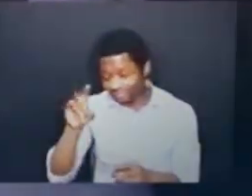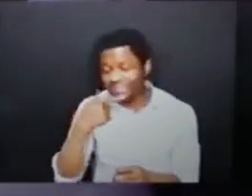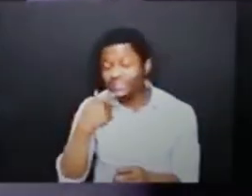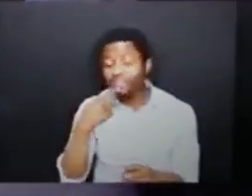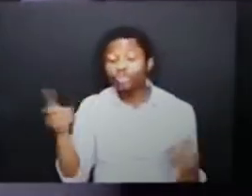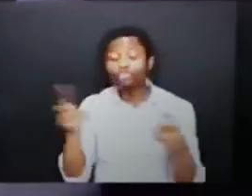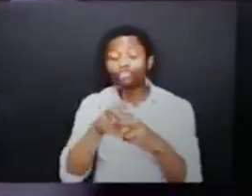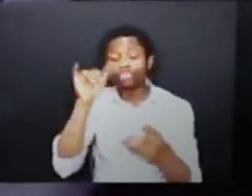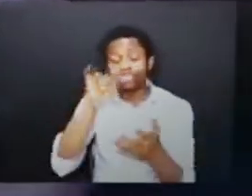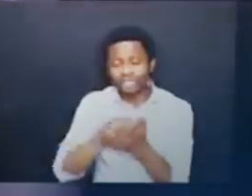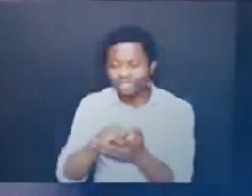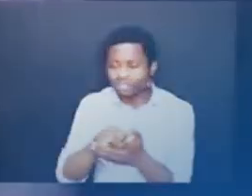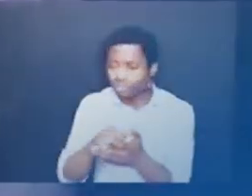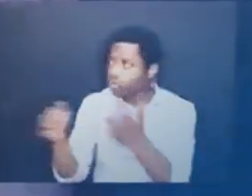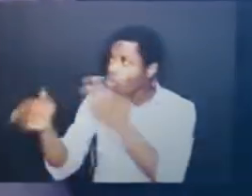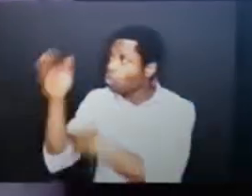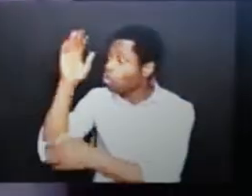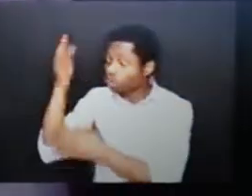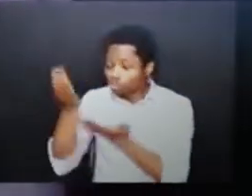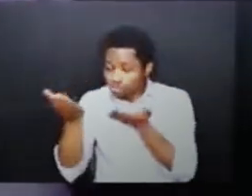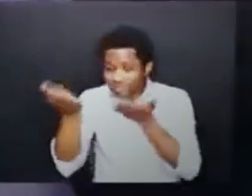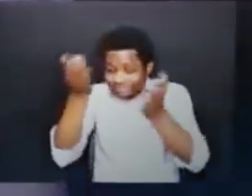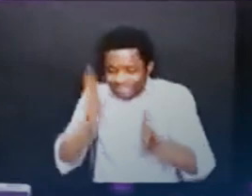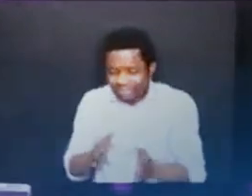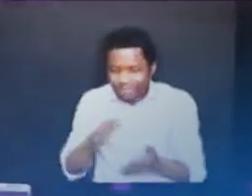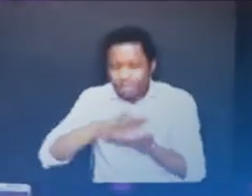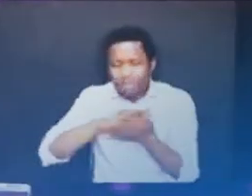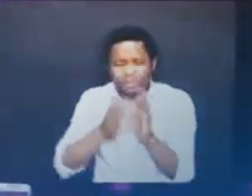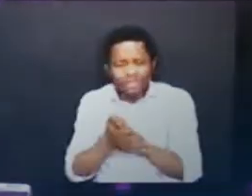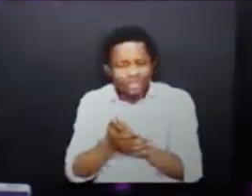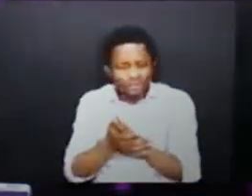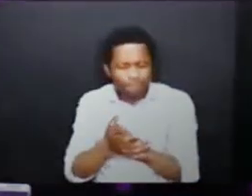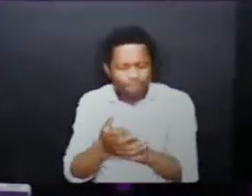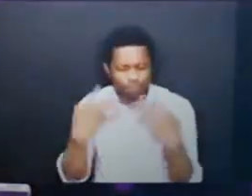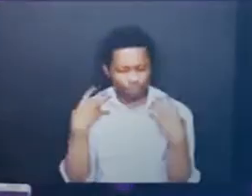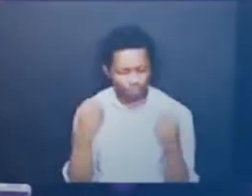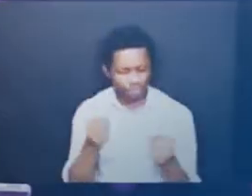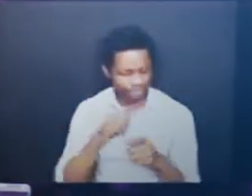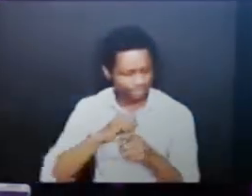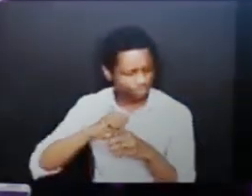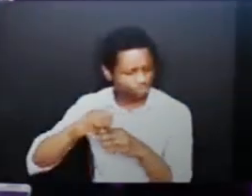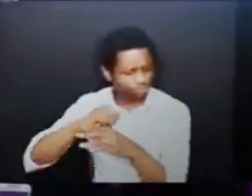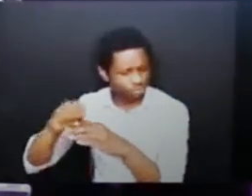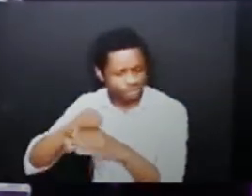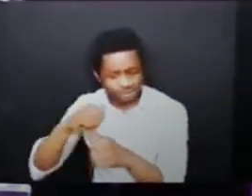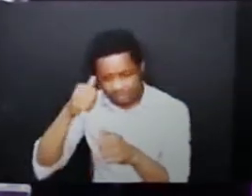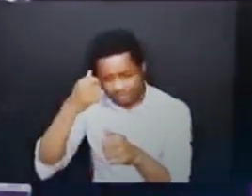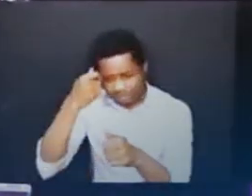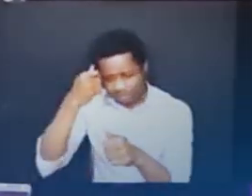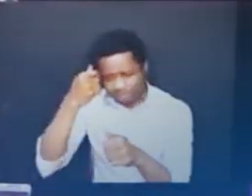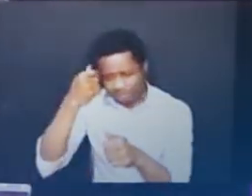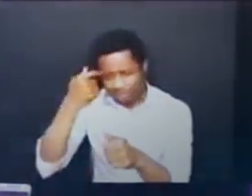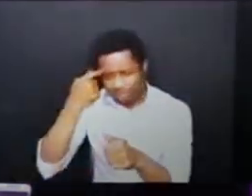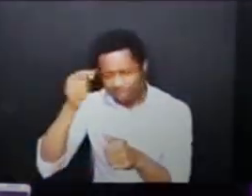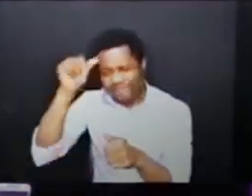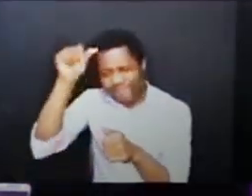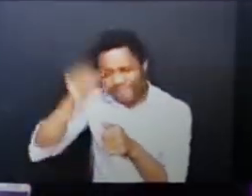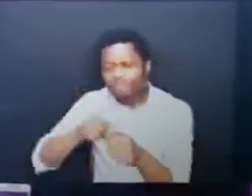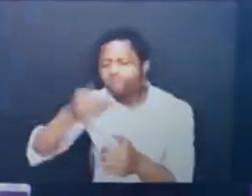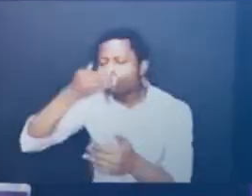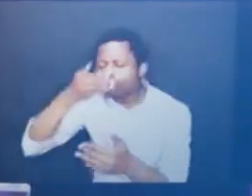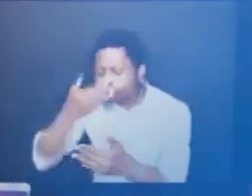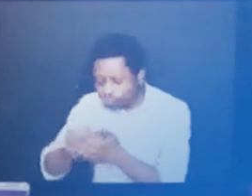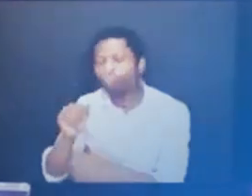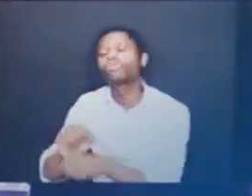be thoroughly equipped for every good work. Now, trust me, say, na unyanku poni